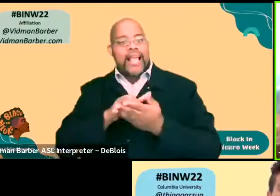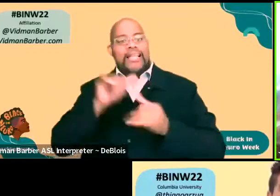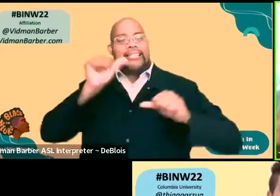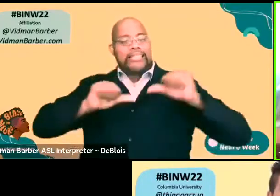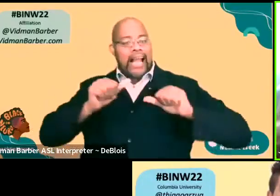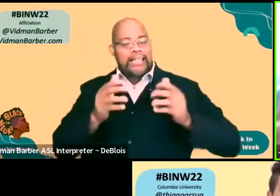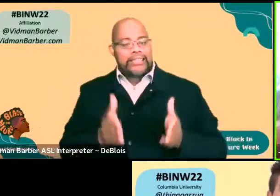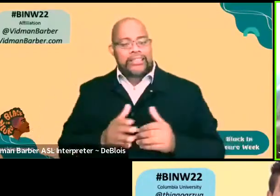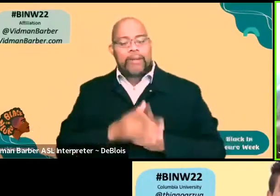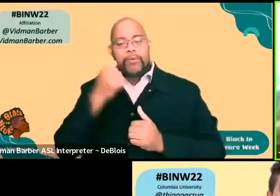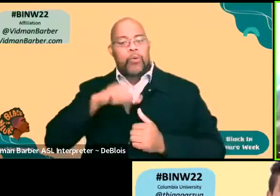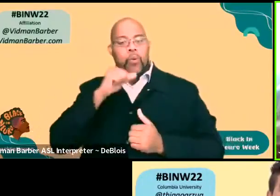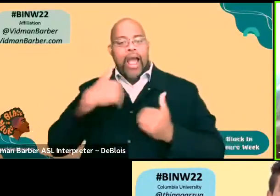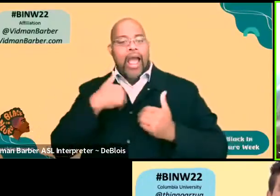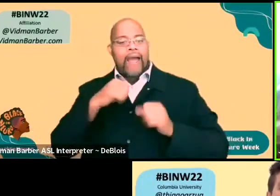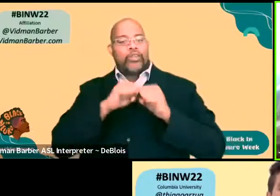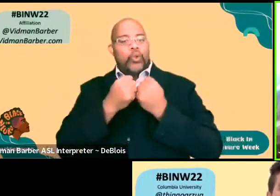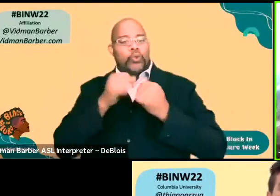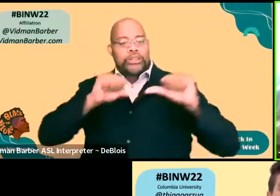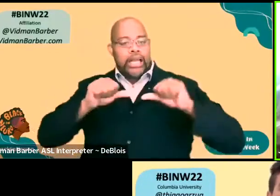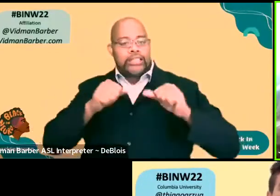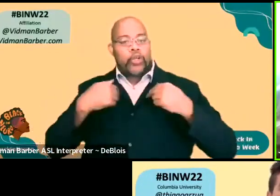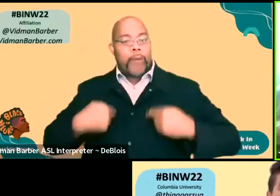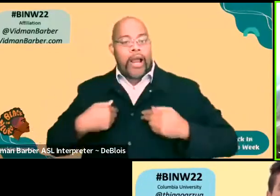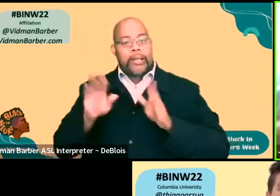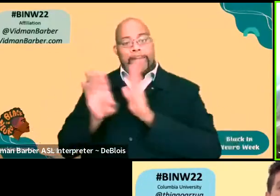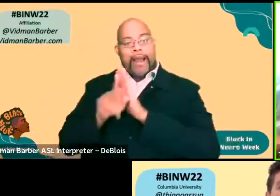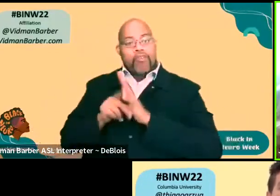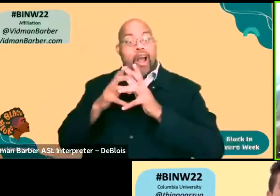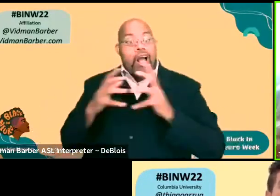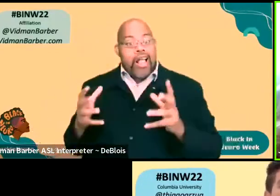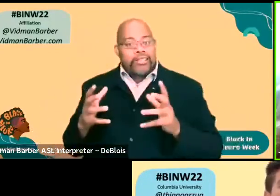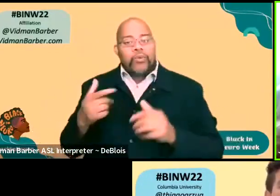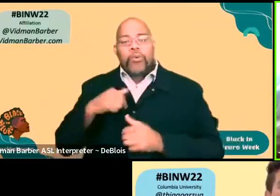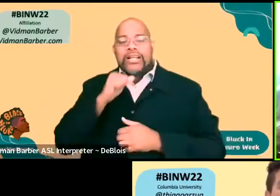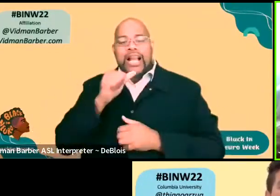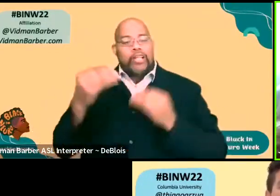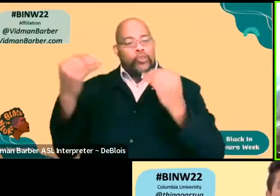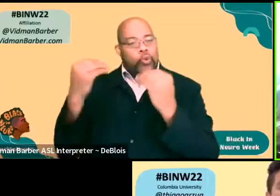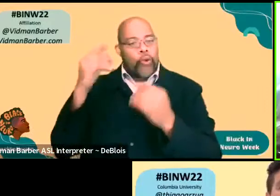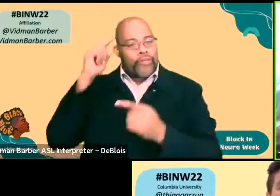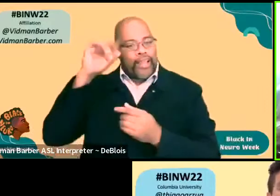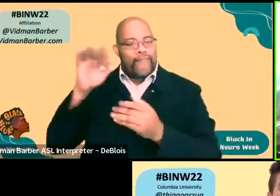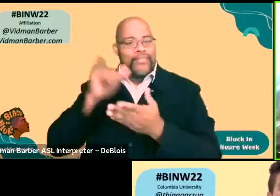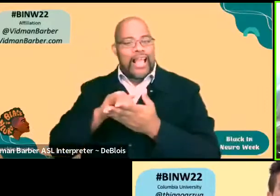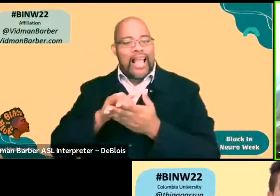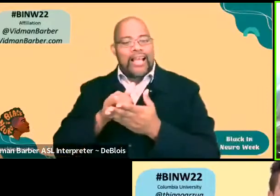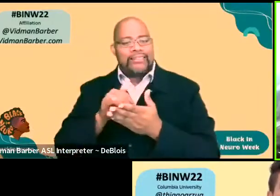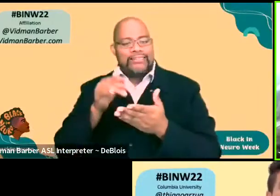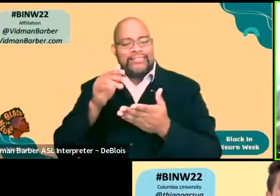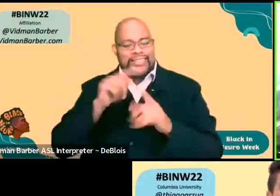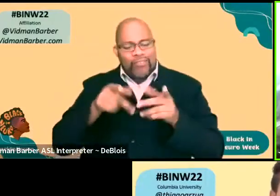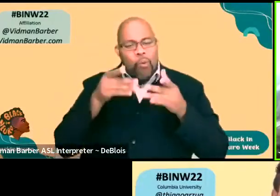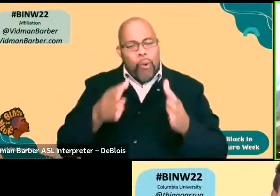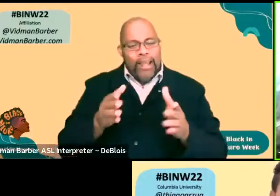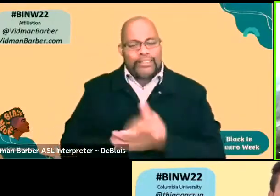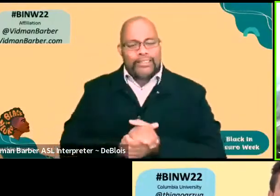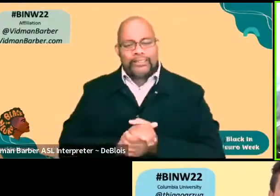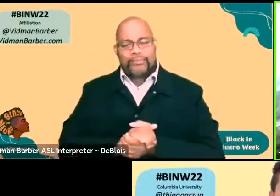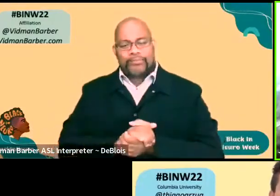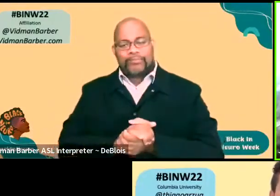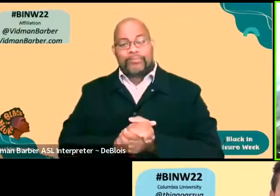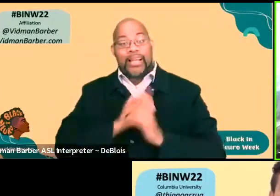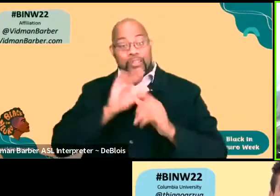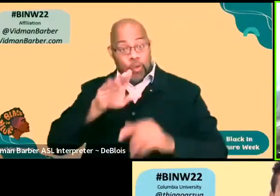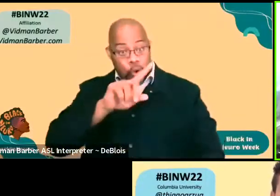scientists, because we don't have the social science and humanities backgrounds a lot, we're not taught to think in terms of nuance. So to answer